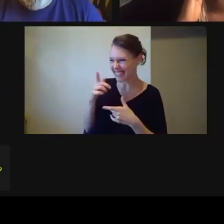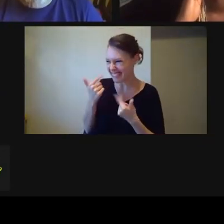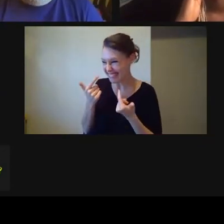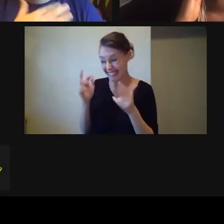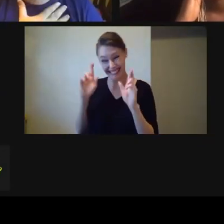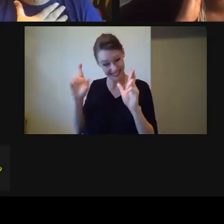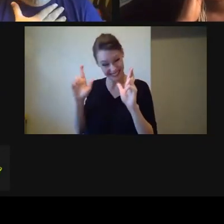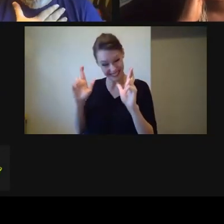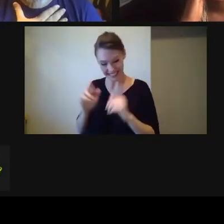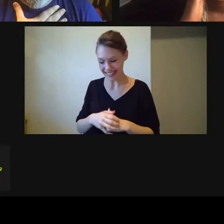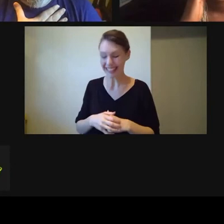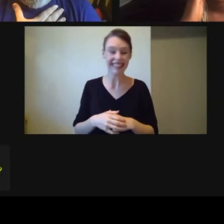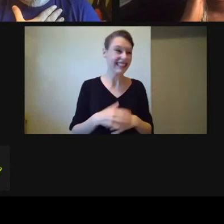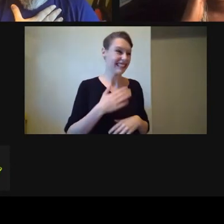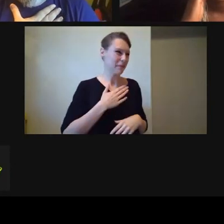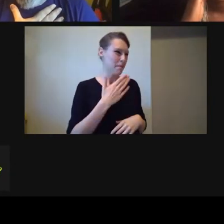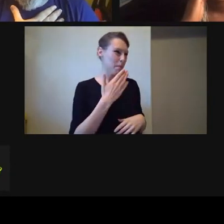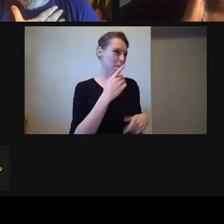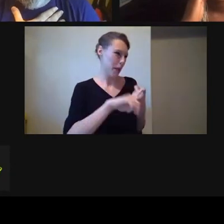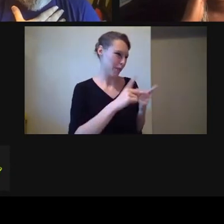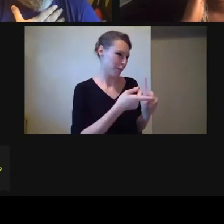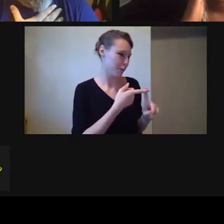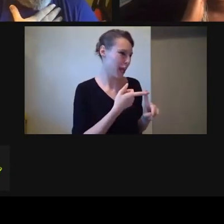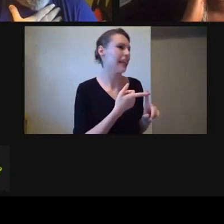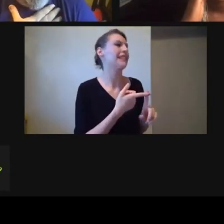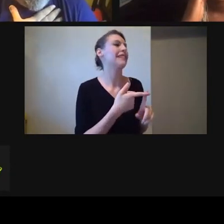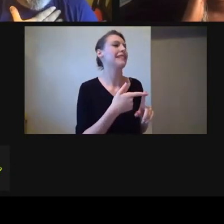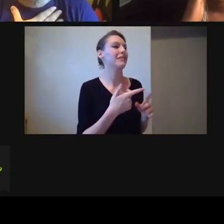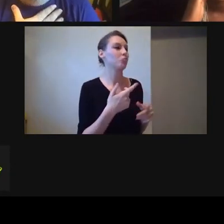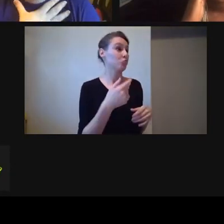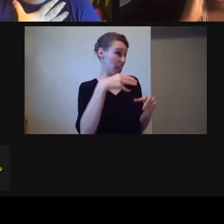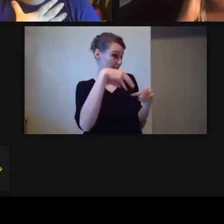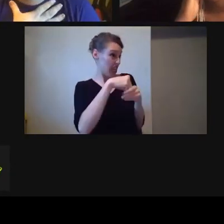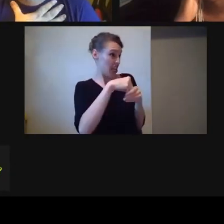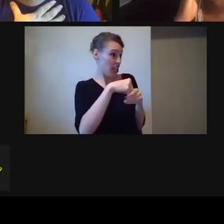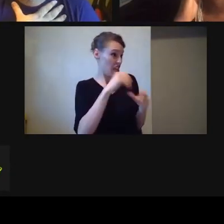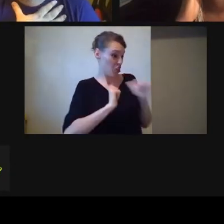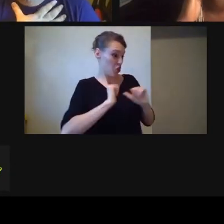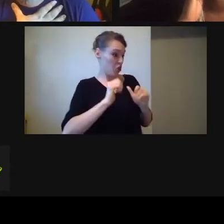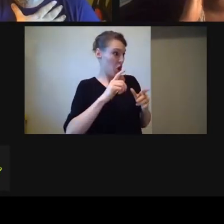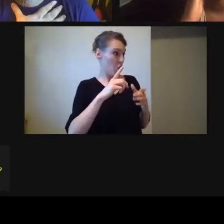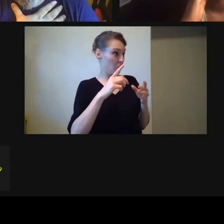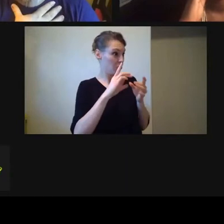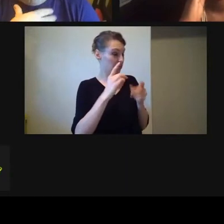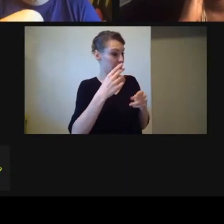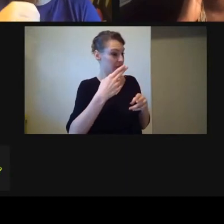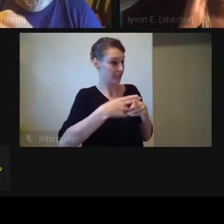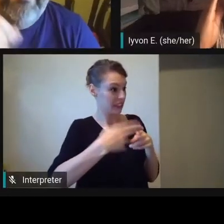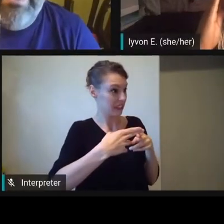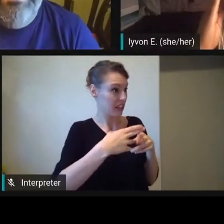Fingers crossed. And my friend Eva, who is in last, the Extinction Show, is sending her love. And I love you, Eva.